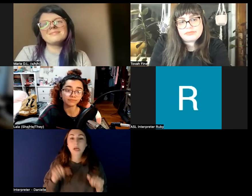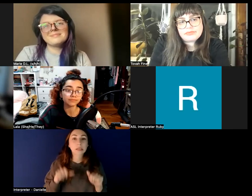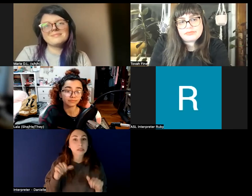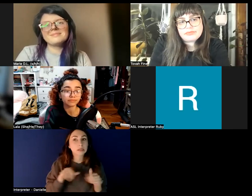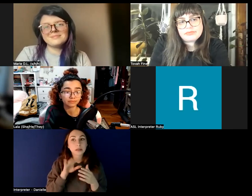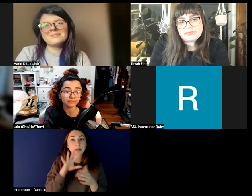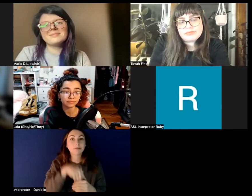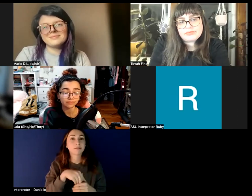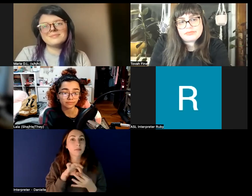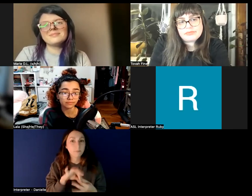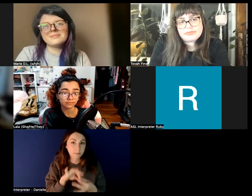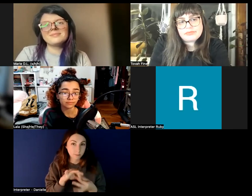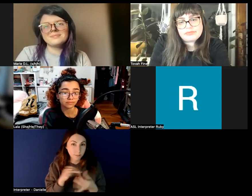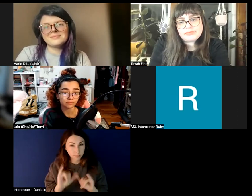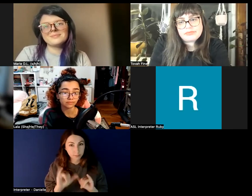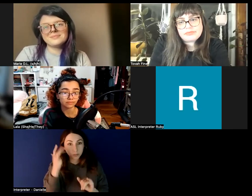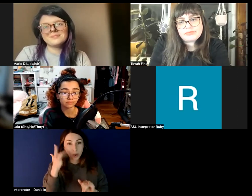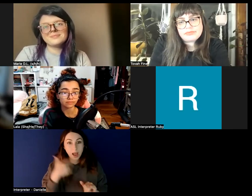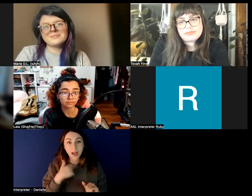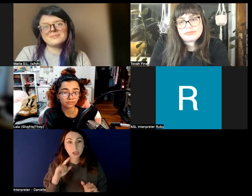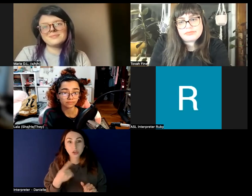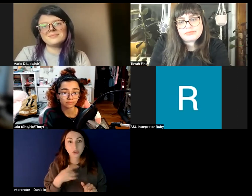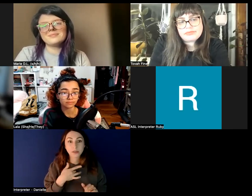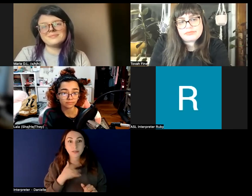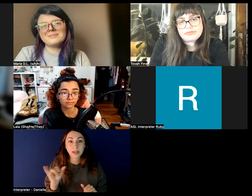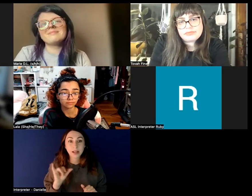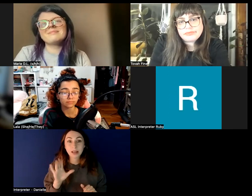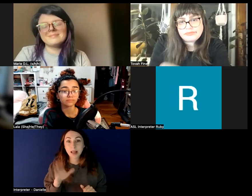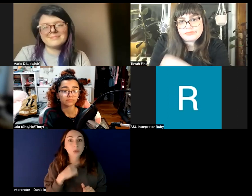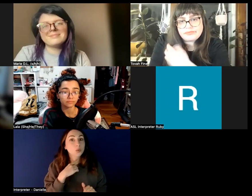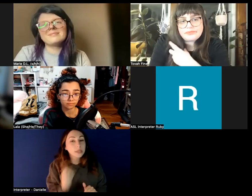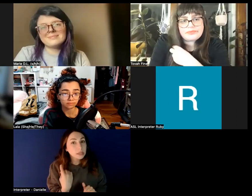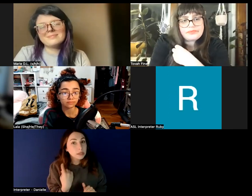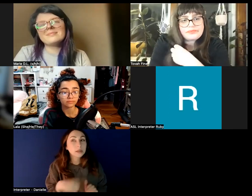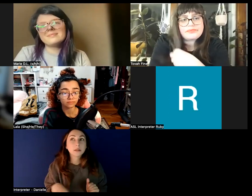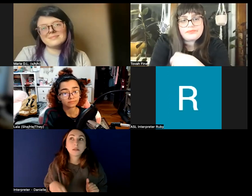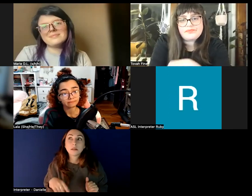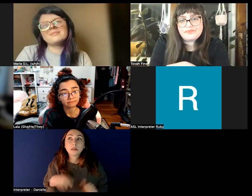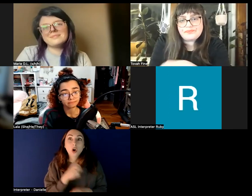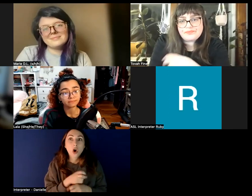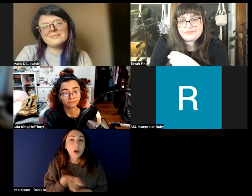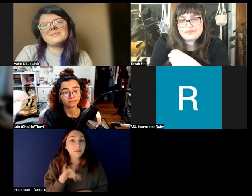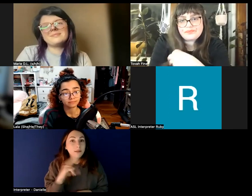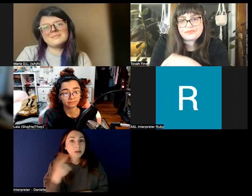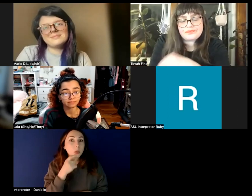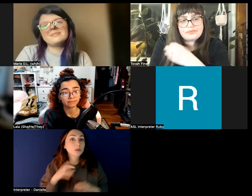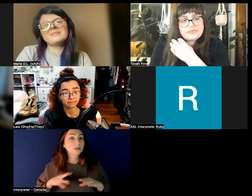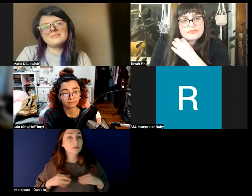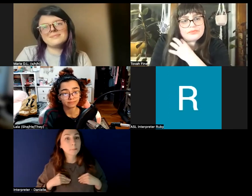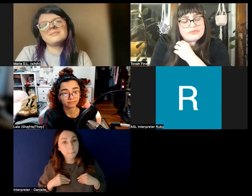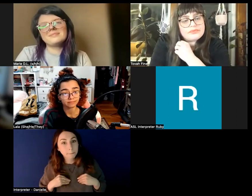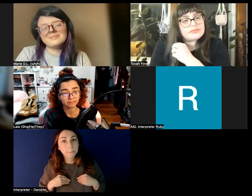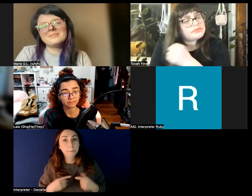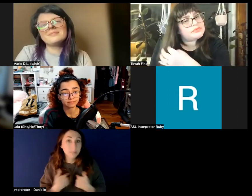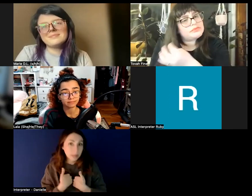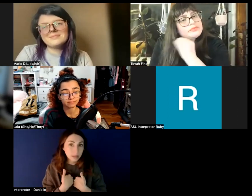still, because I just feel like it would be risky. I feel like, you know, it'll be hard to find somebody who accepts me and things